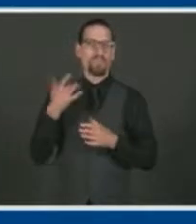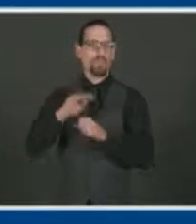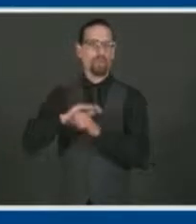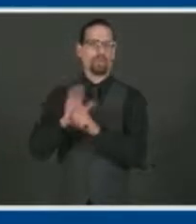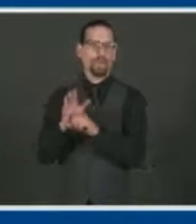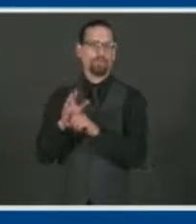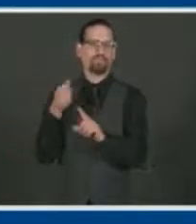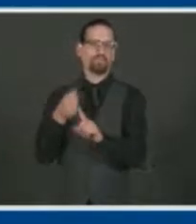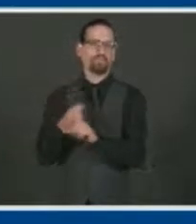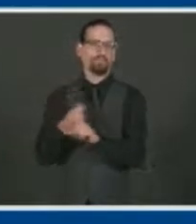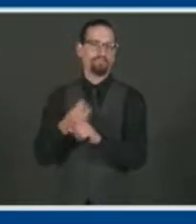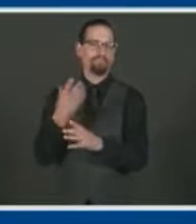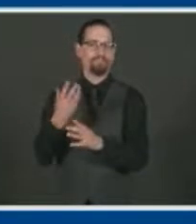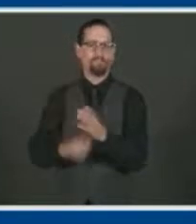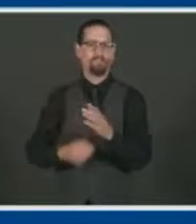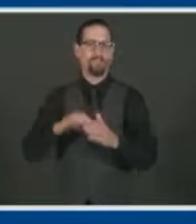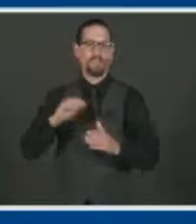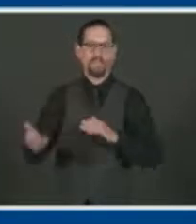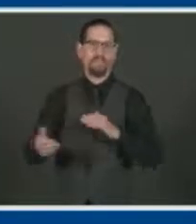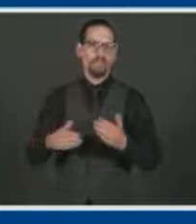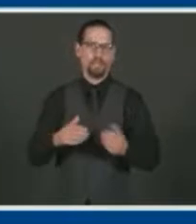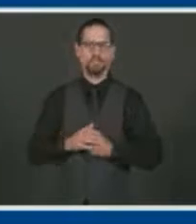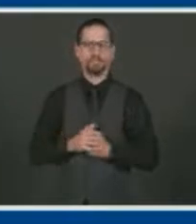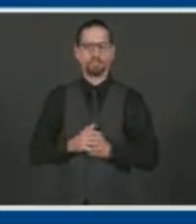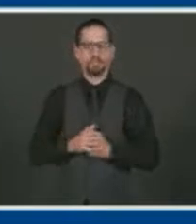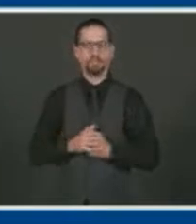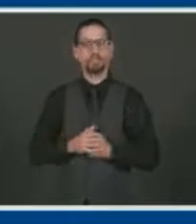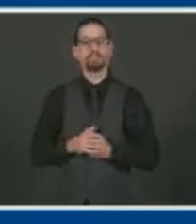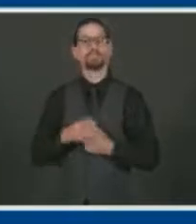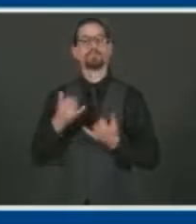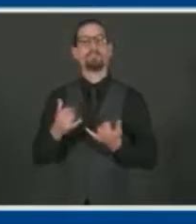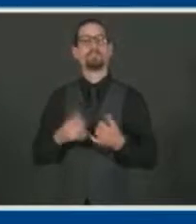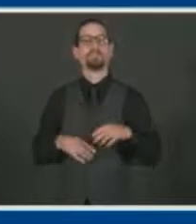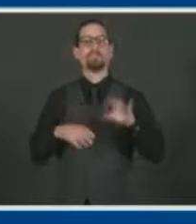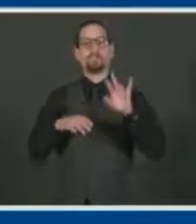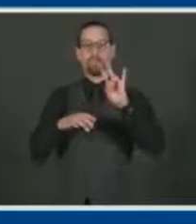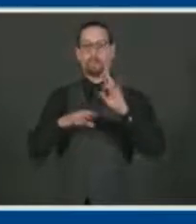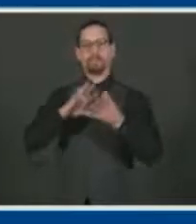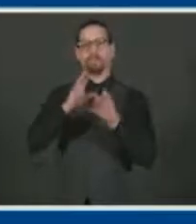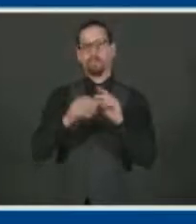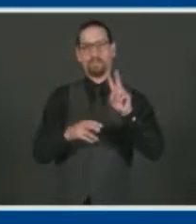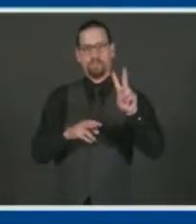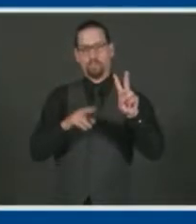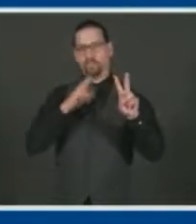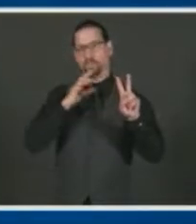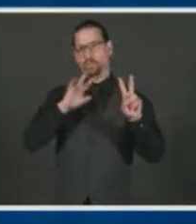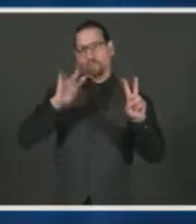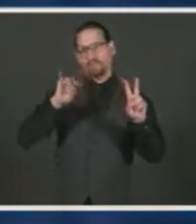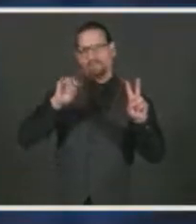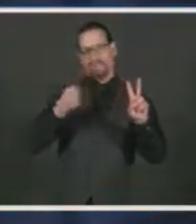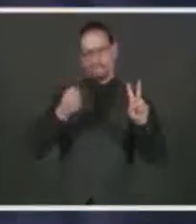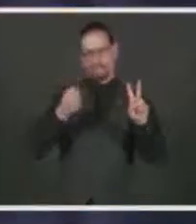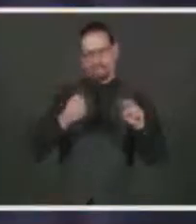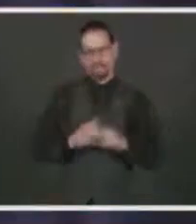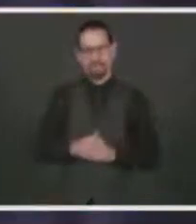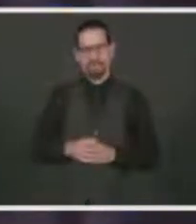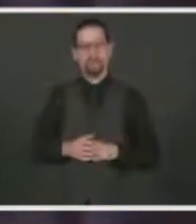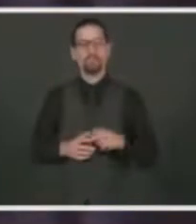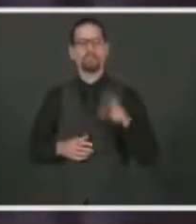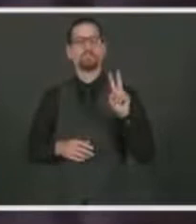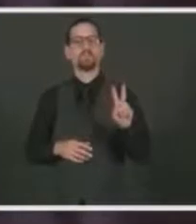report. 2 of these people were in their 70s, 2 of them were in their